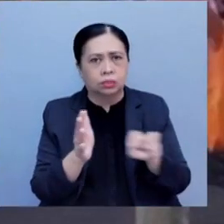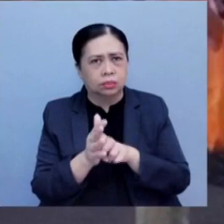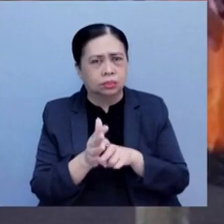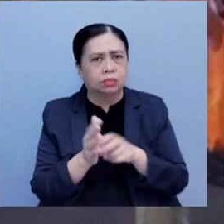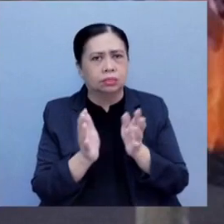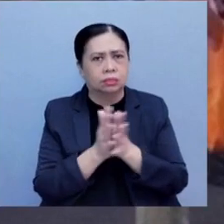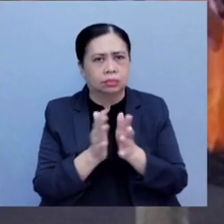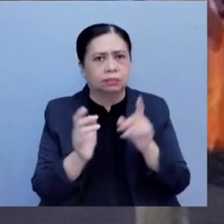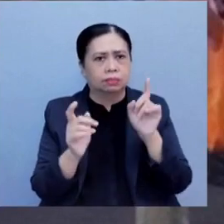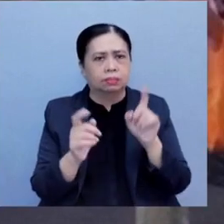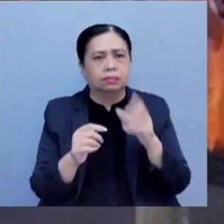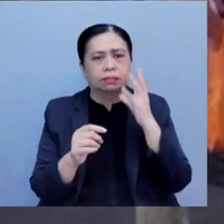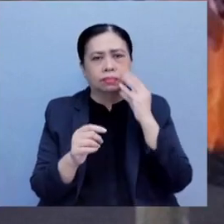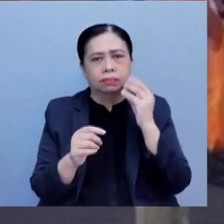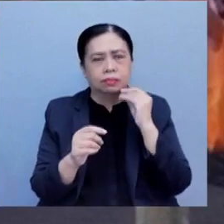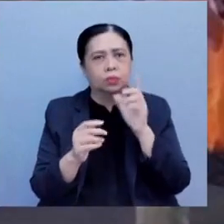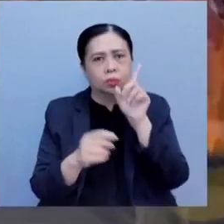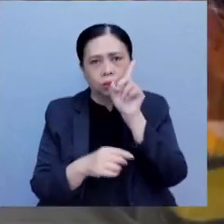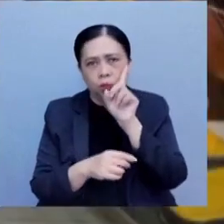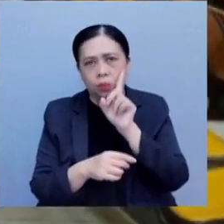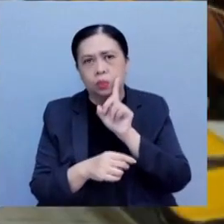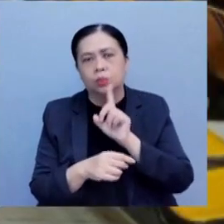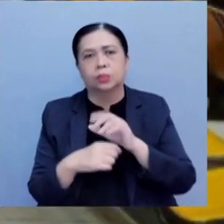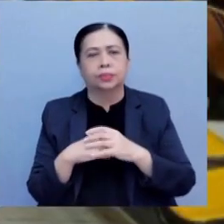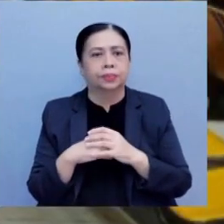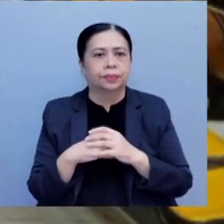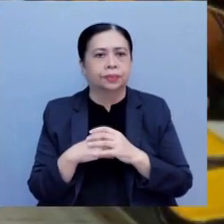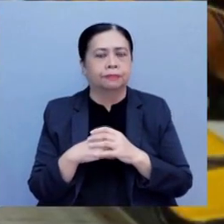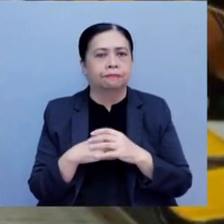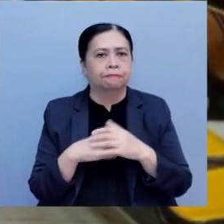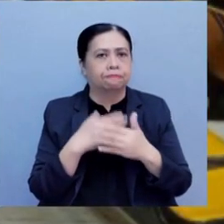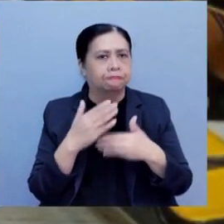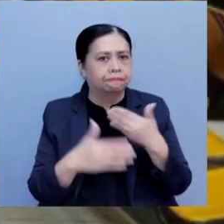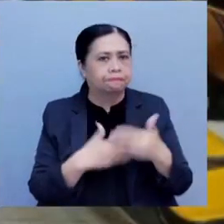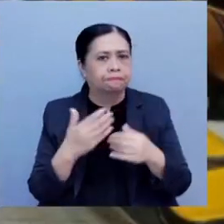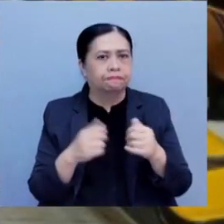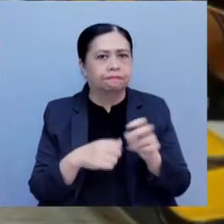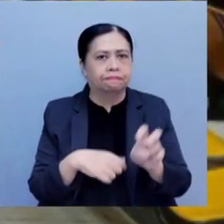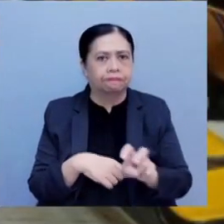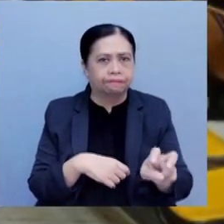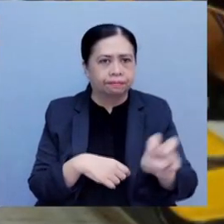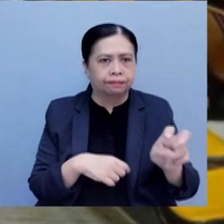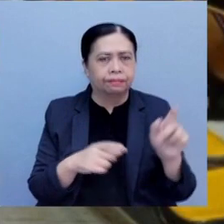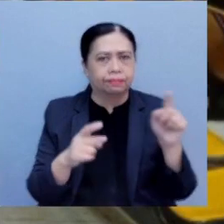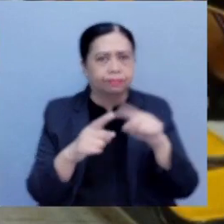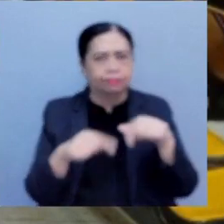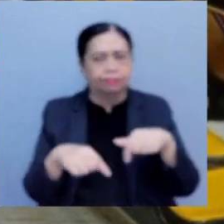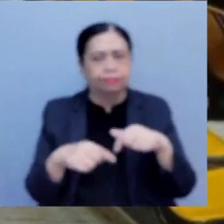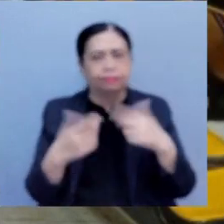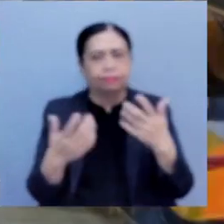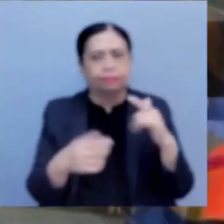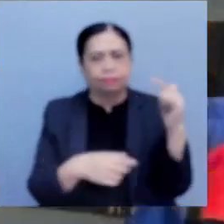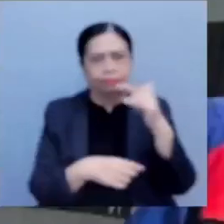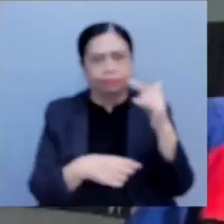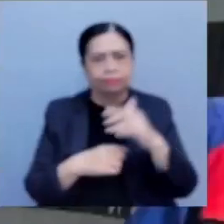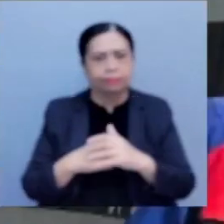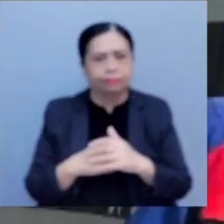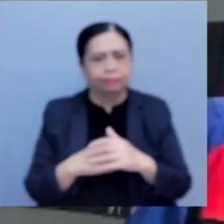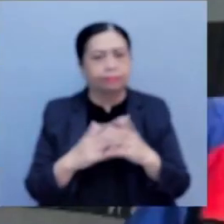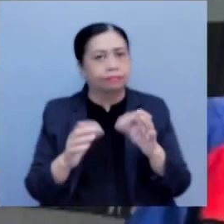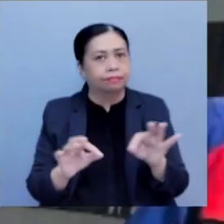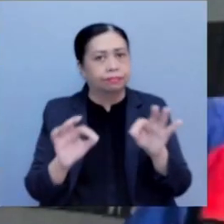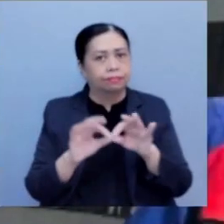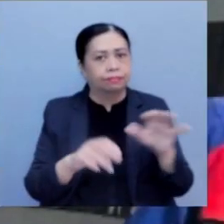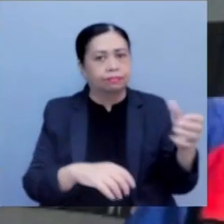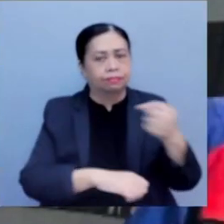must experience a smooth manner in their travel to this airport. Help desks were installed in vital areas